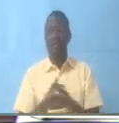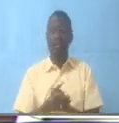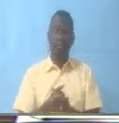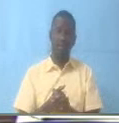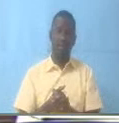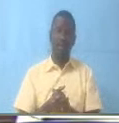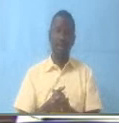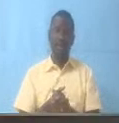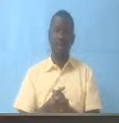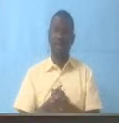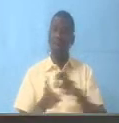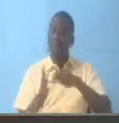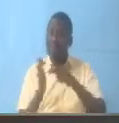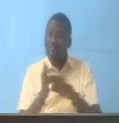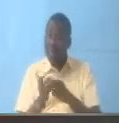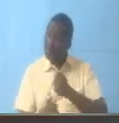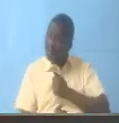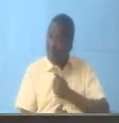cover it up? I